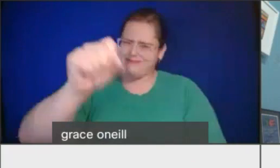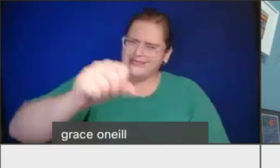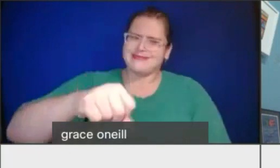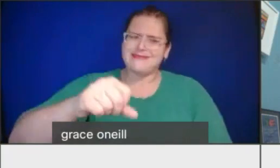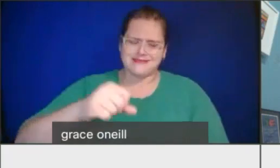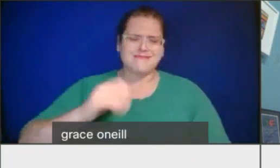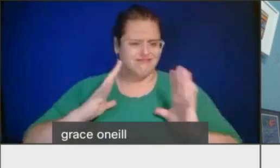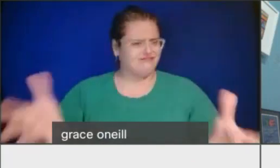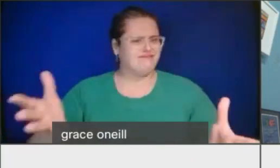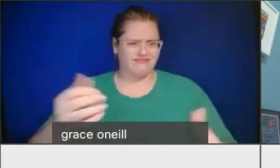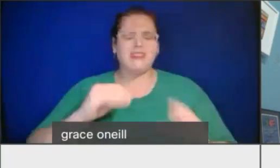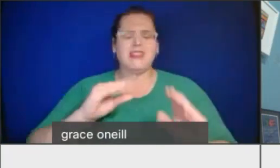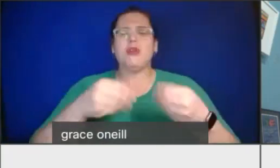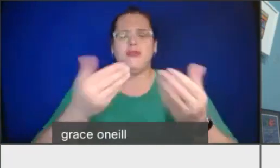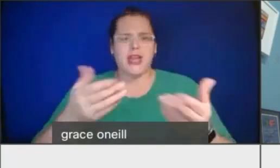to